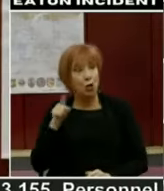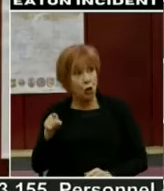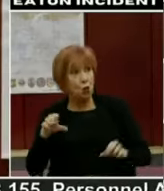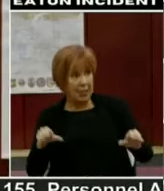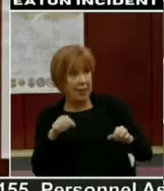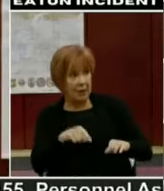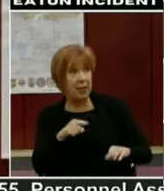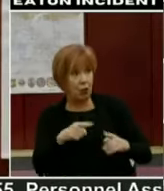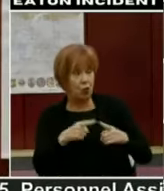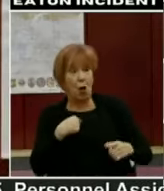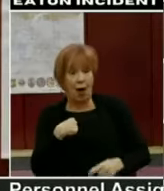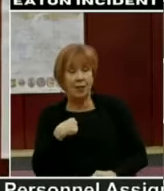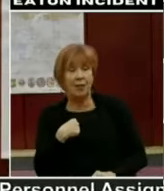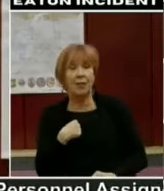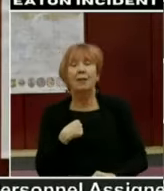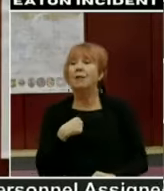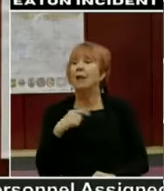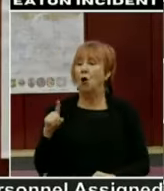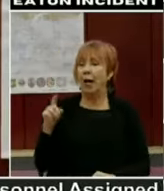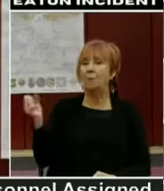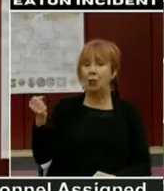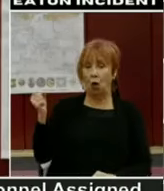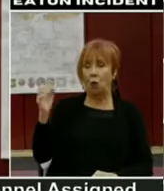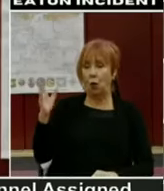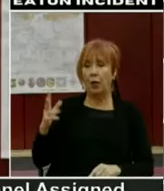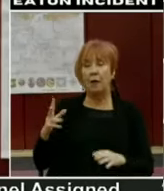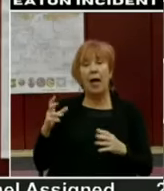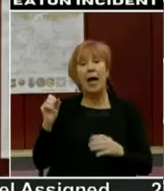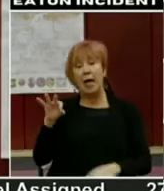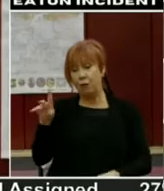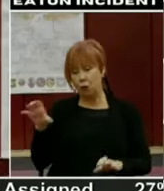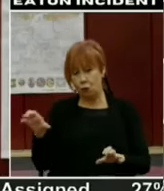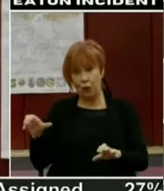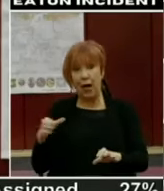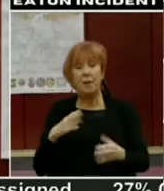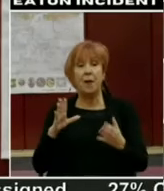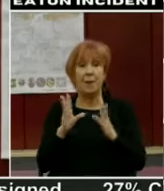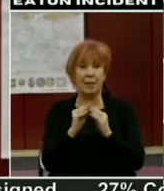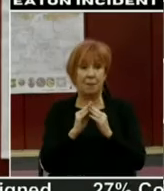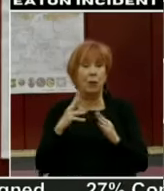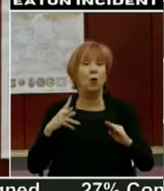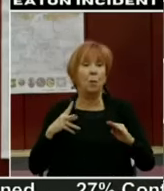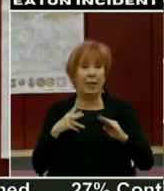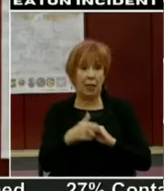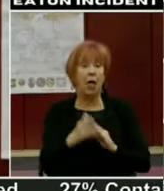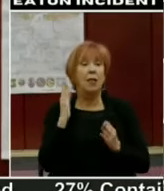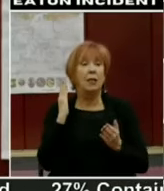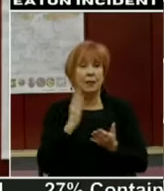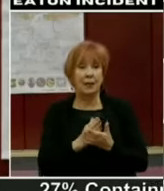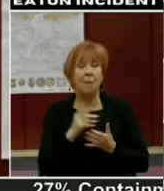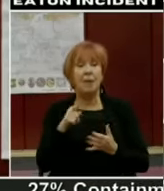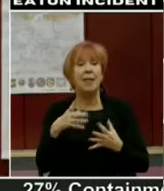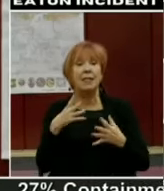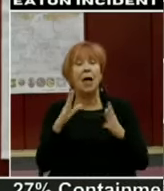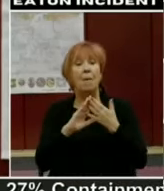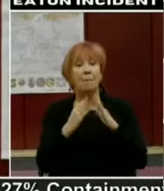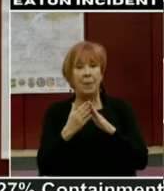I'm sorry, but if we're going to do that, we're going to cut the meeting short. It's not what this meeting is for. This meeting is to get information out to